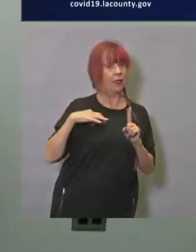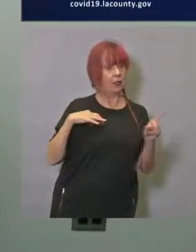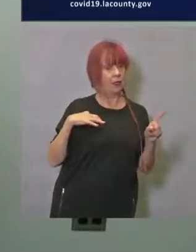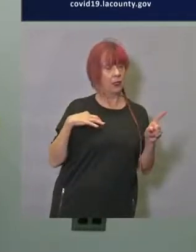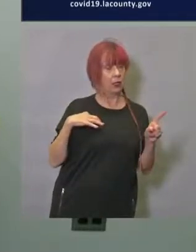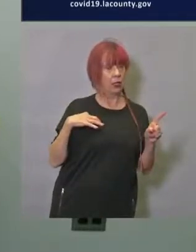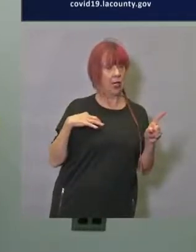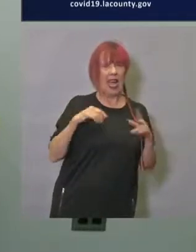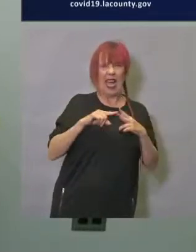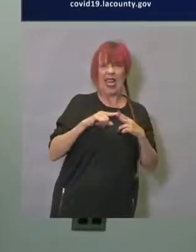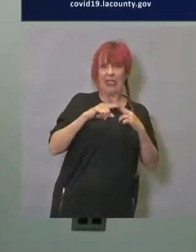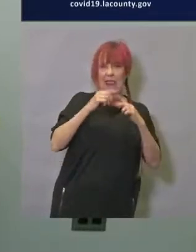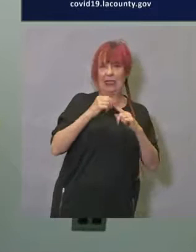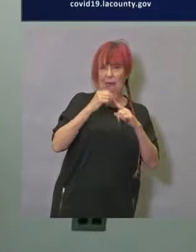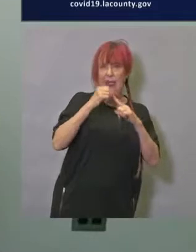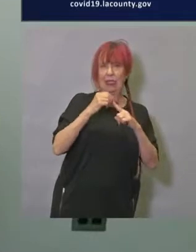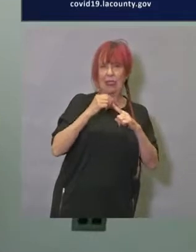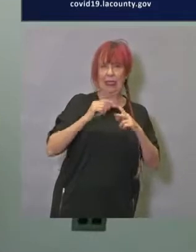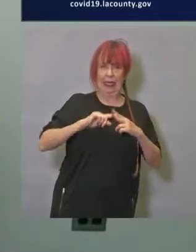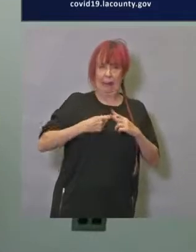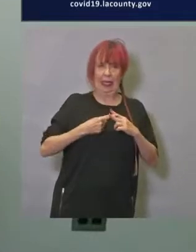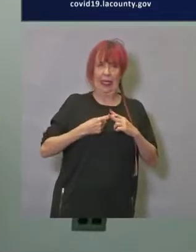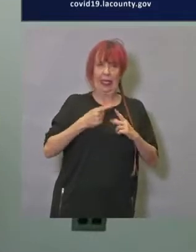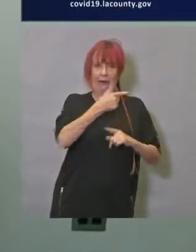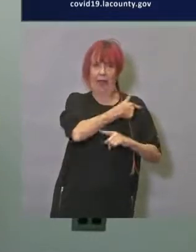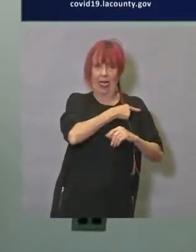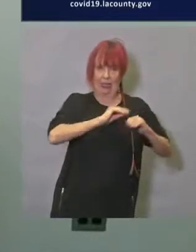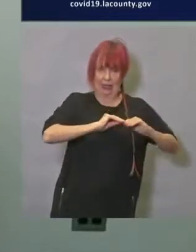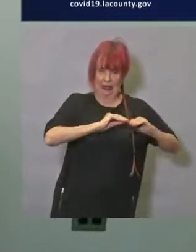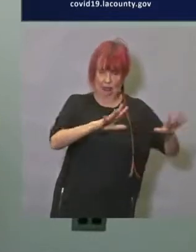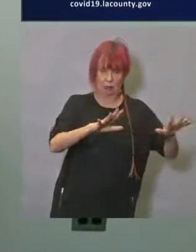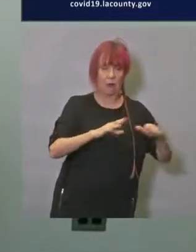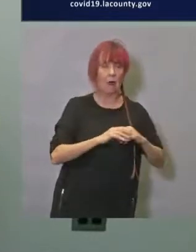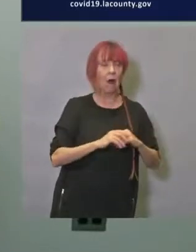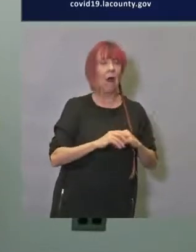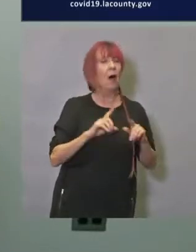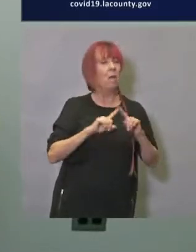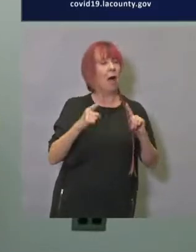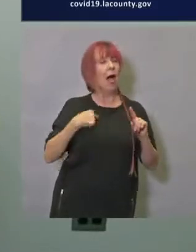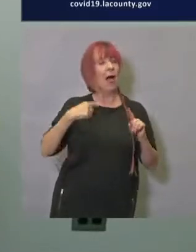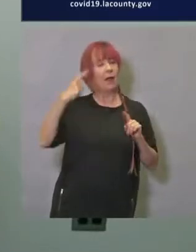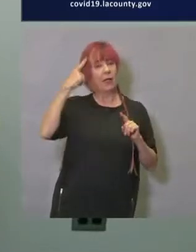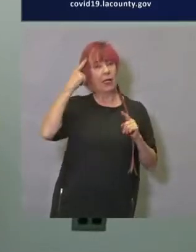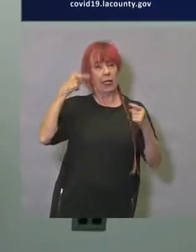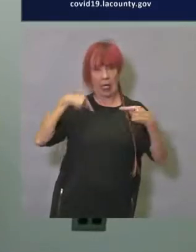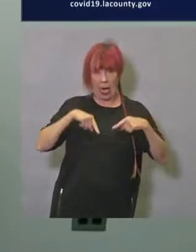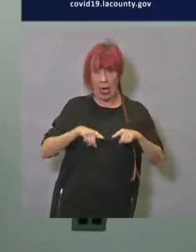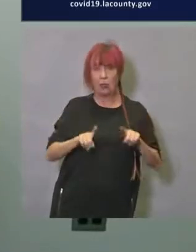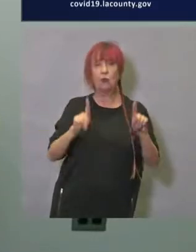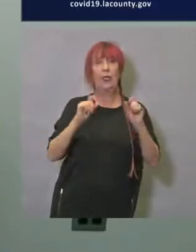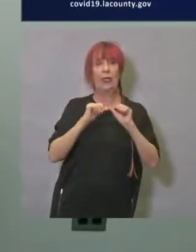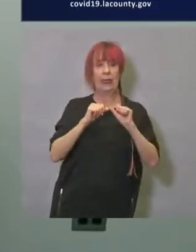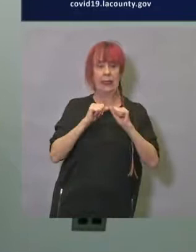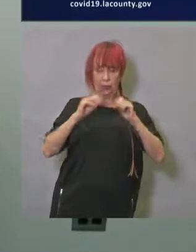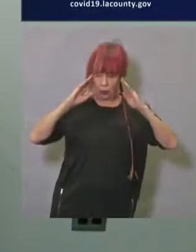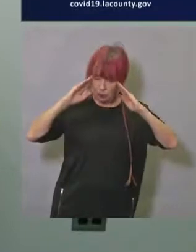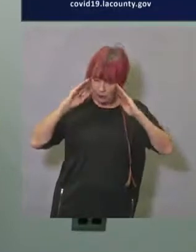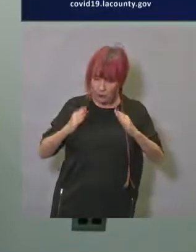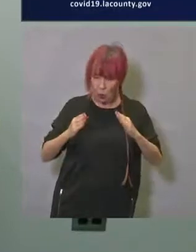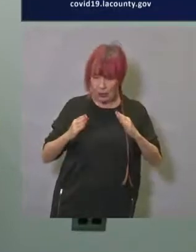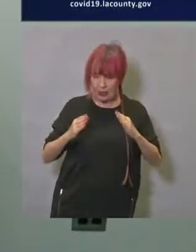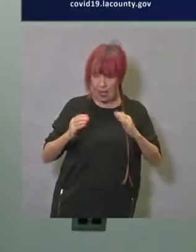particularly in the early days of the vaccine rollout. But I do think as we continue to stay laser focused